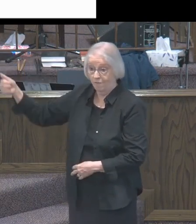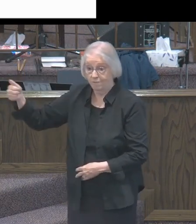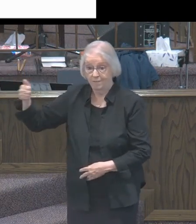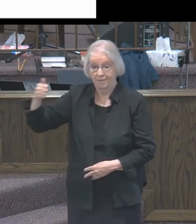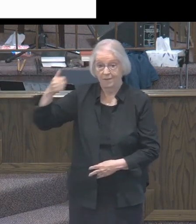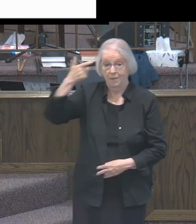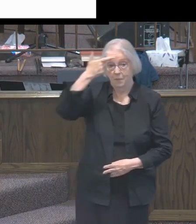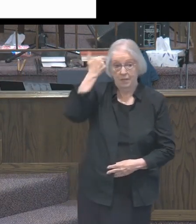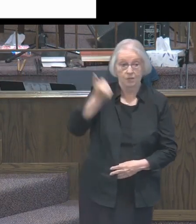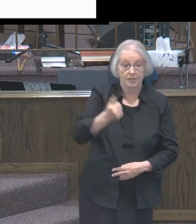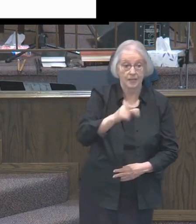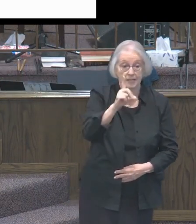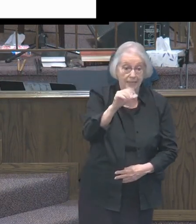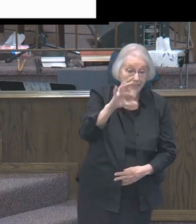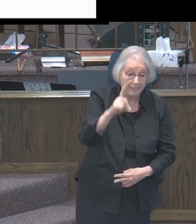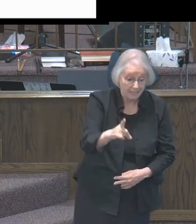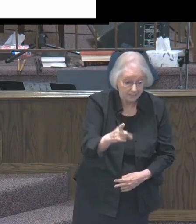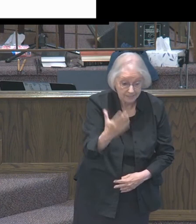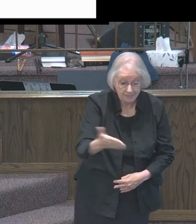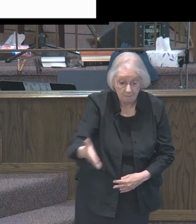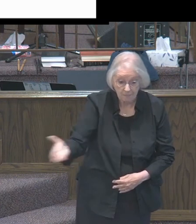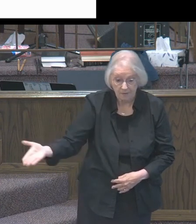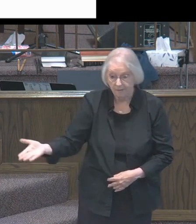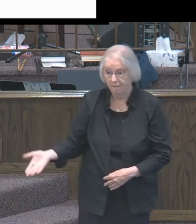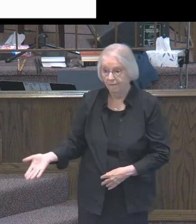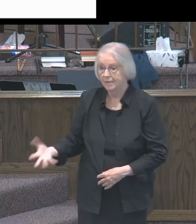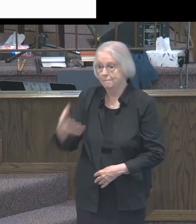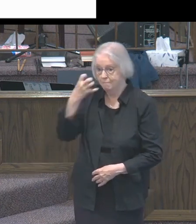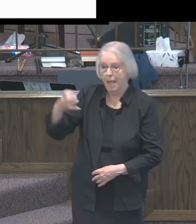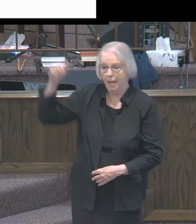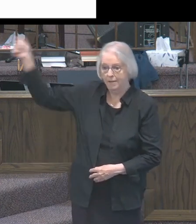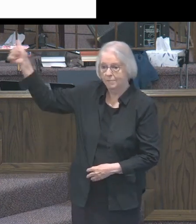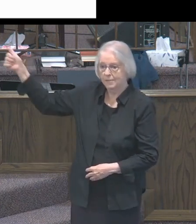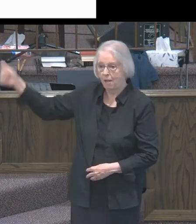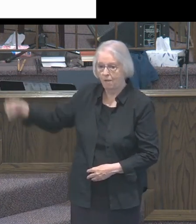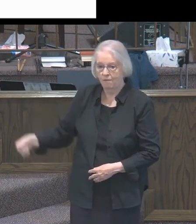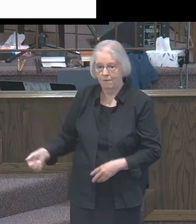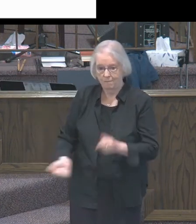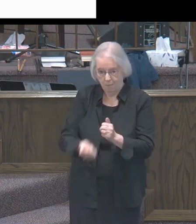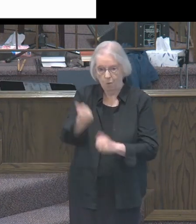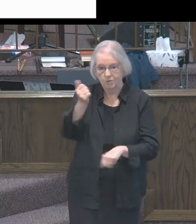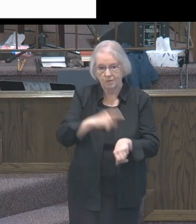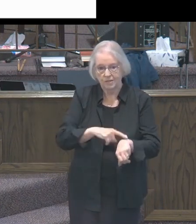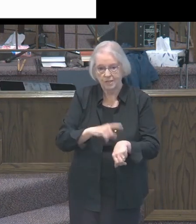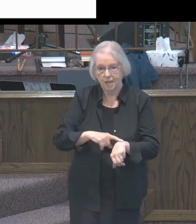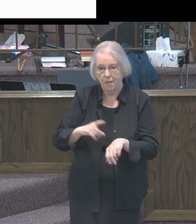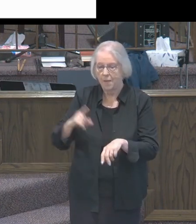have changed what the situation that I'm in. Why are you angry? God